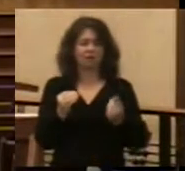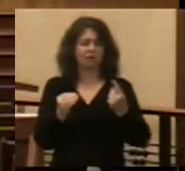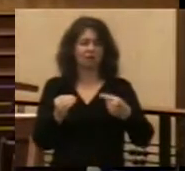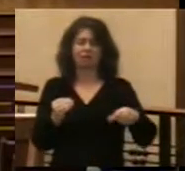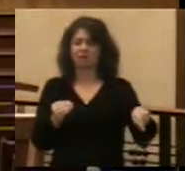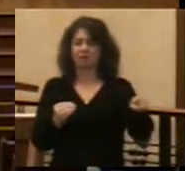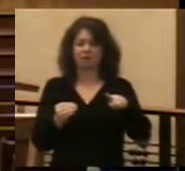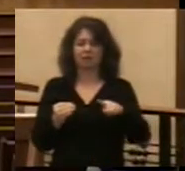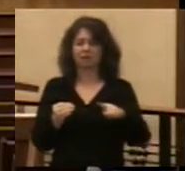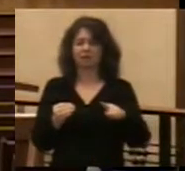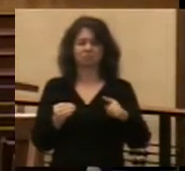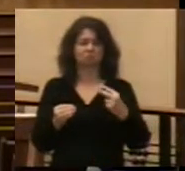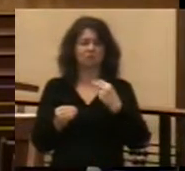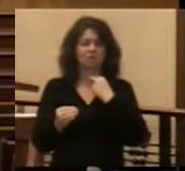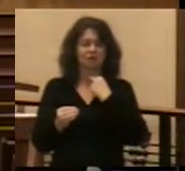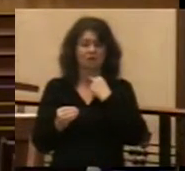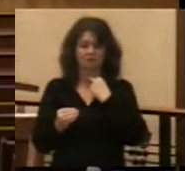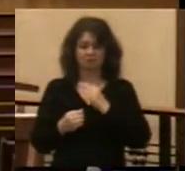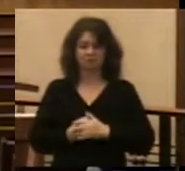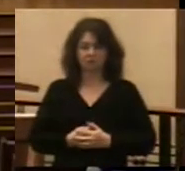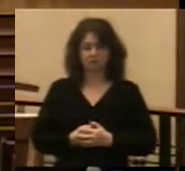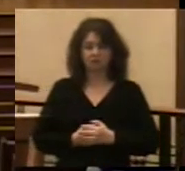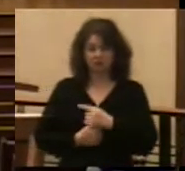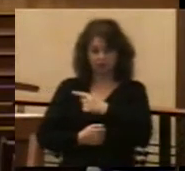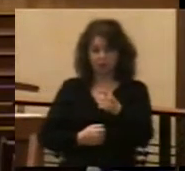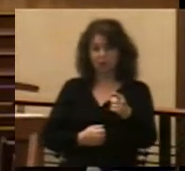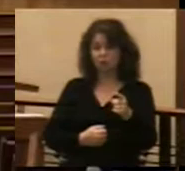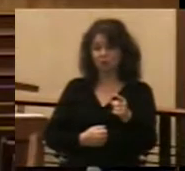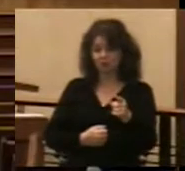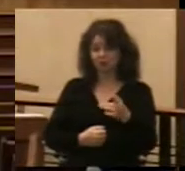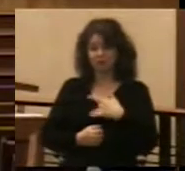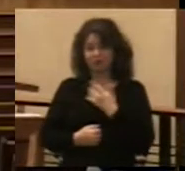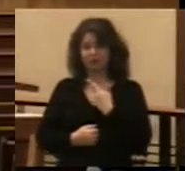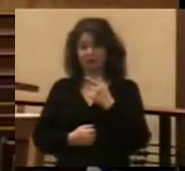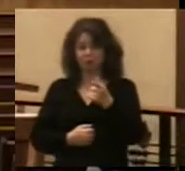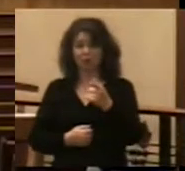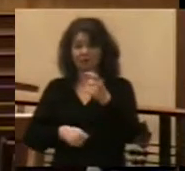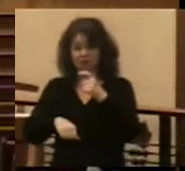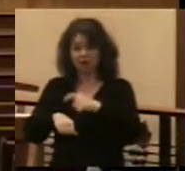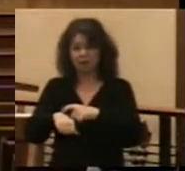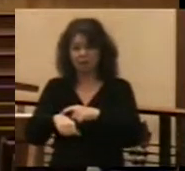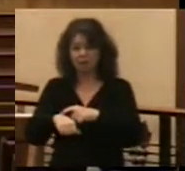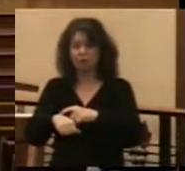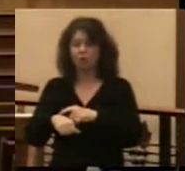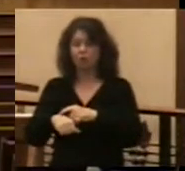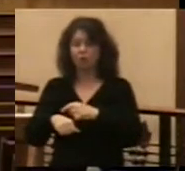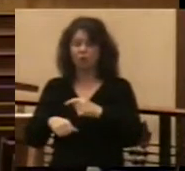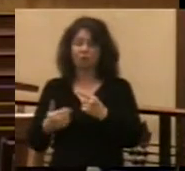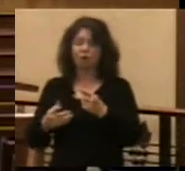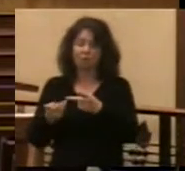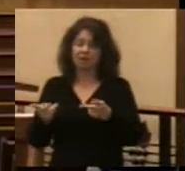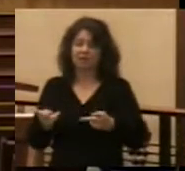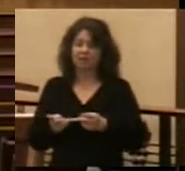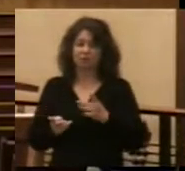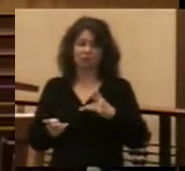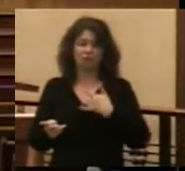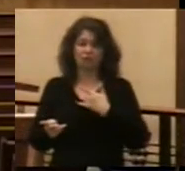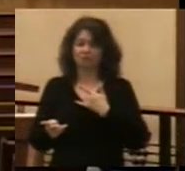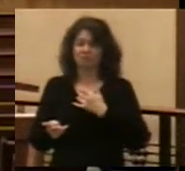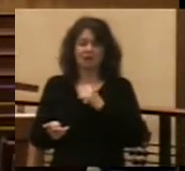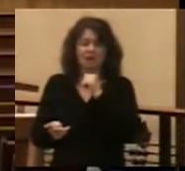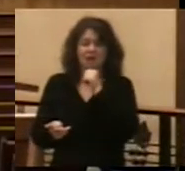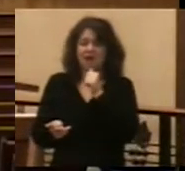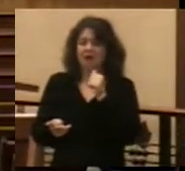Have you ever felt like you were in a time or a place of exile? Cut